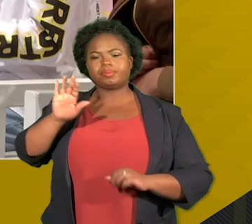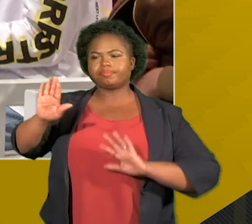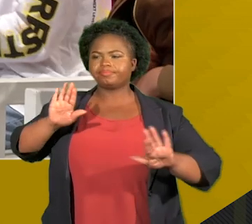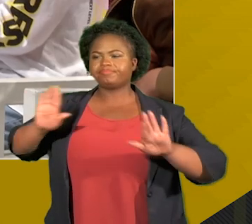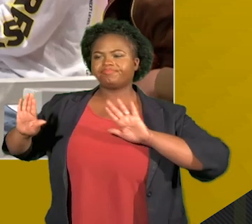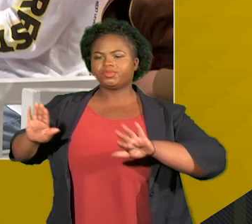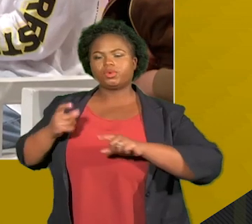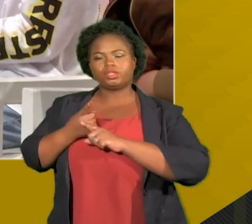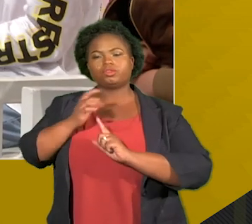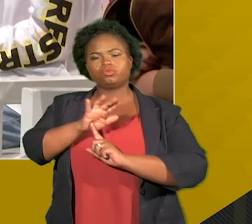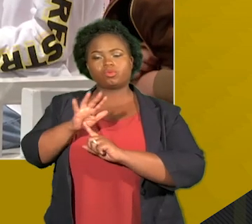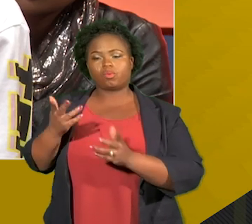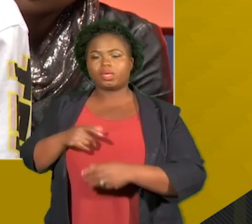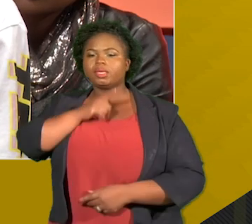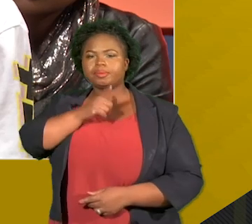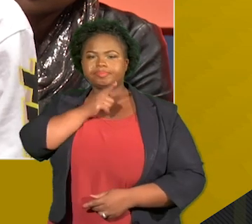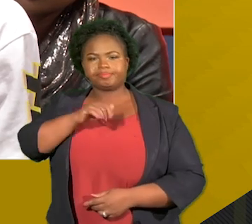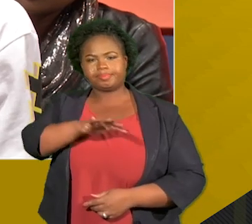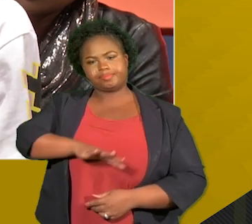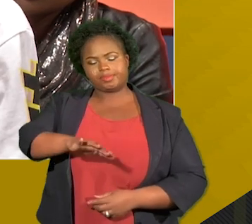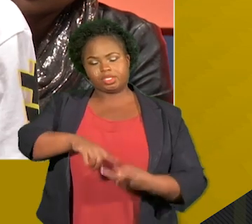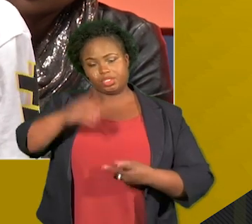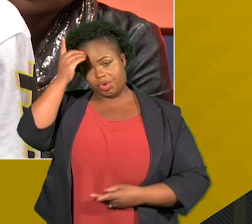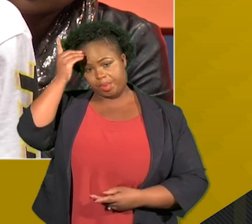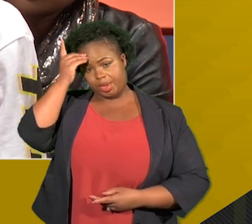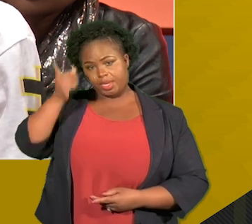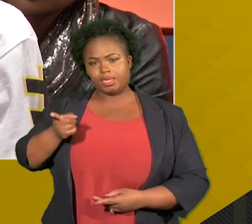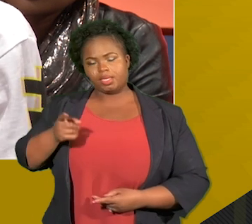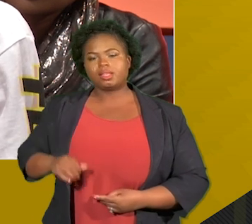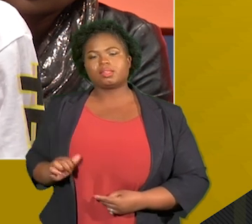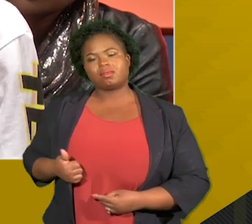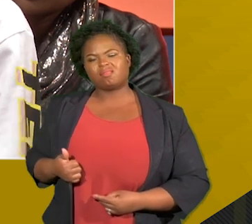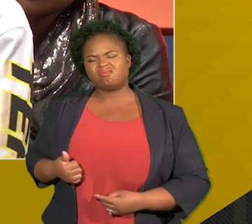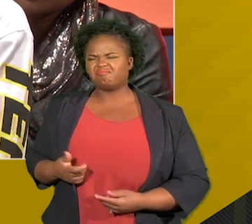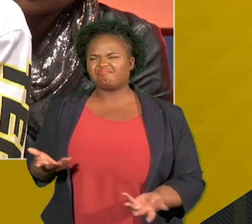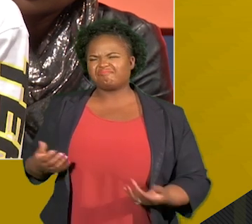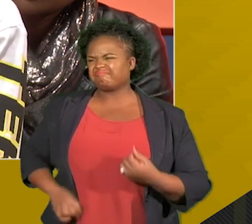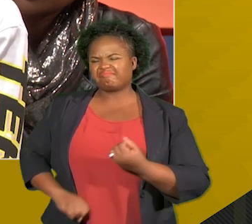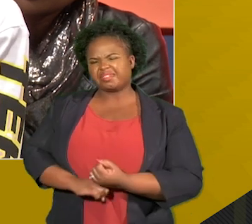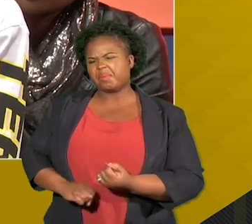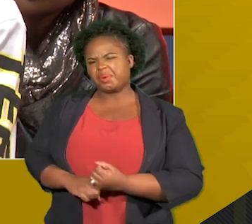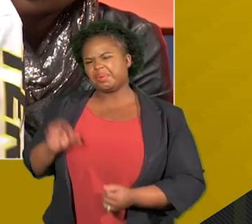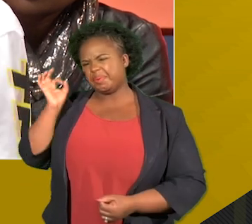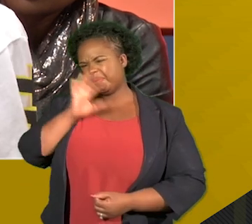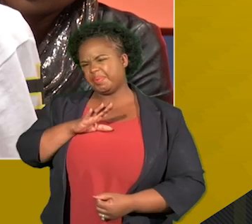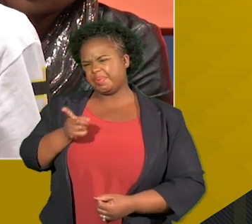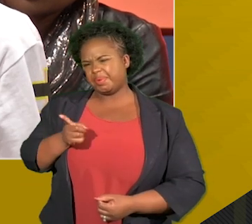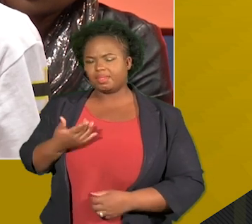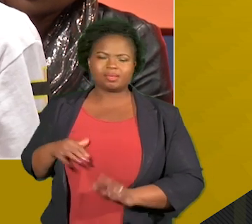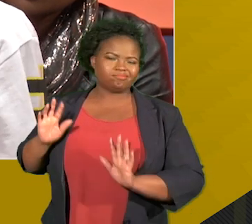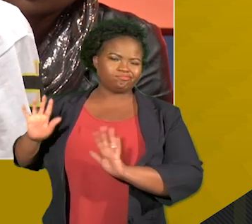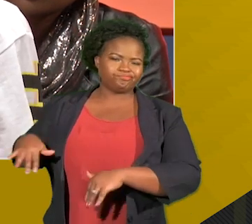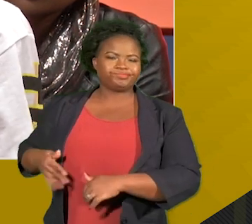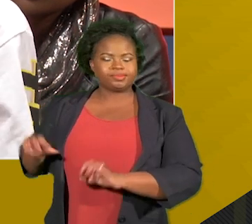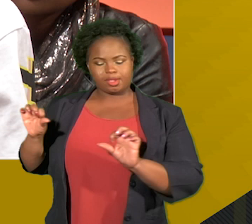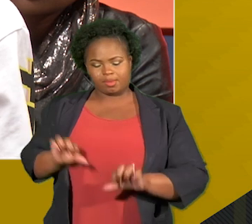ko Peter Maresbeke le go Durban. So ka bona o revele support a ke fumane handle ka kwa ka tla ka motho o